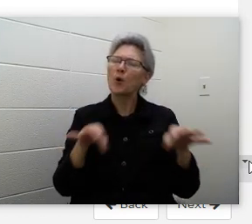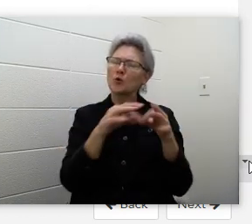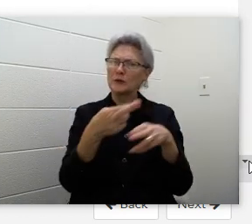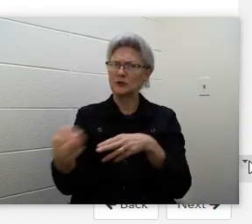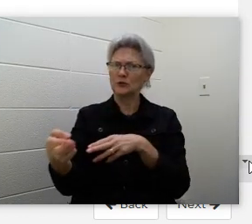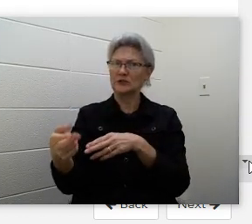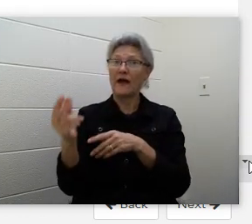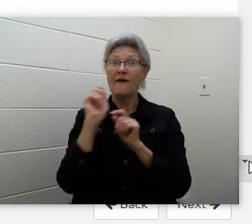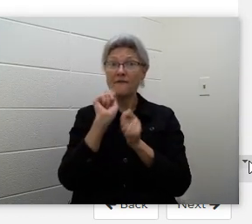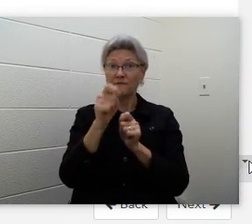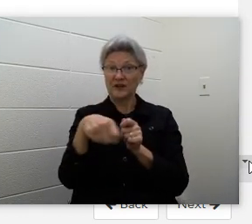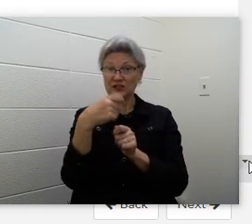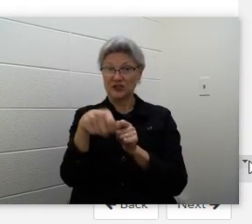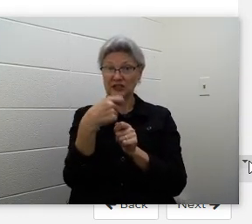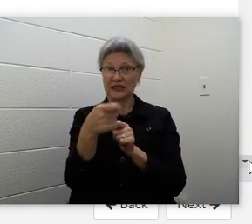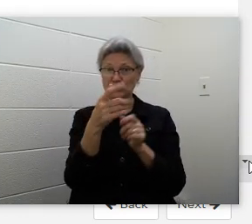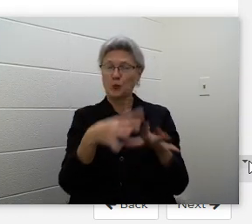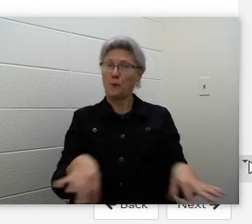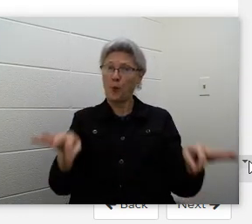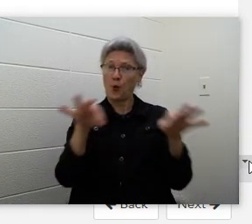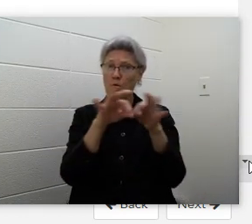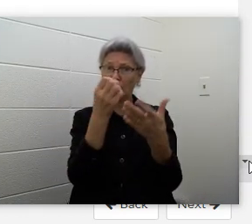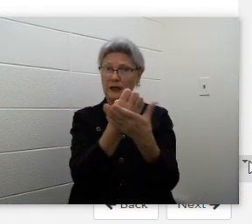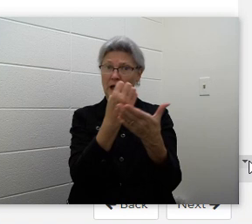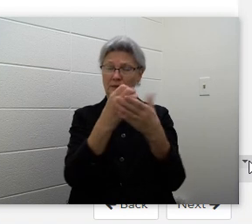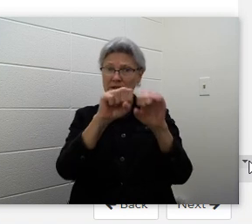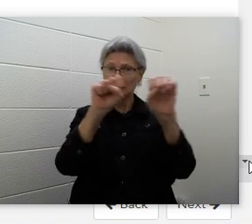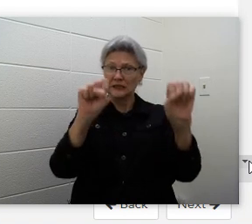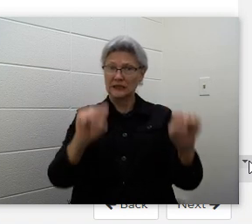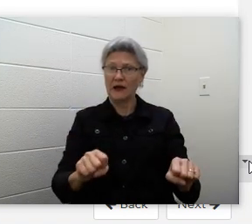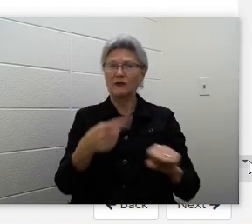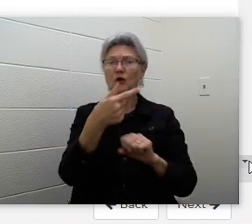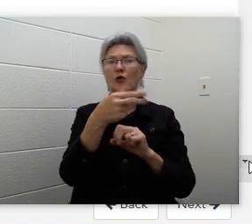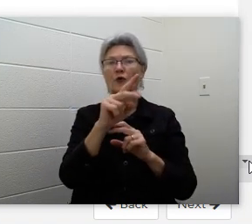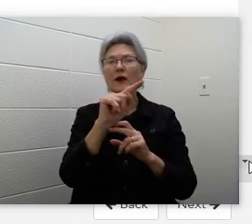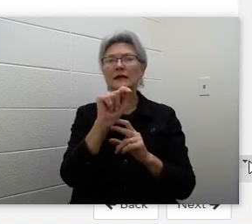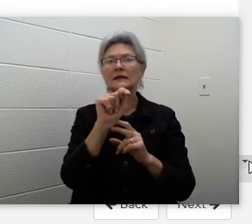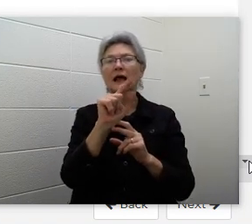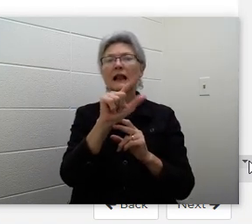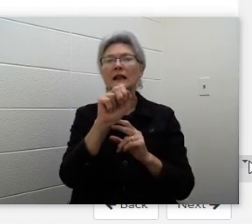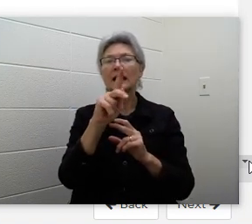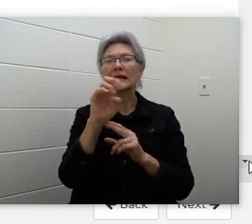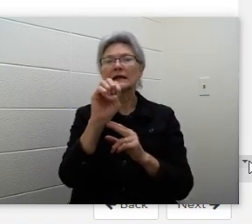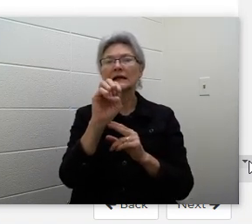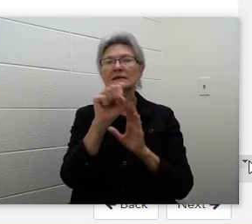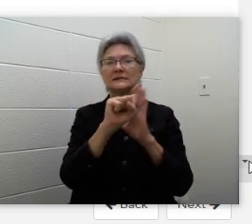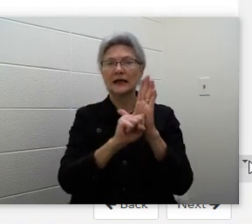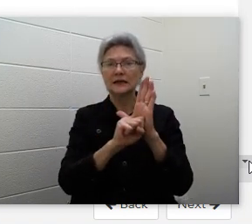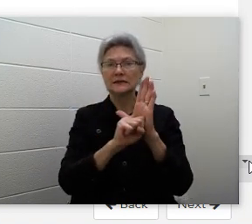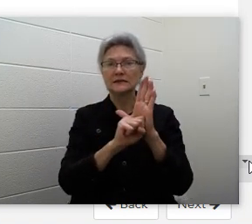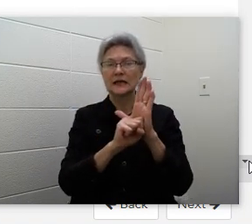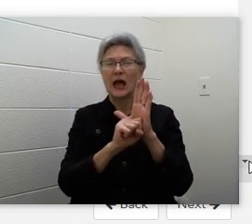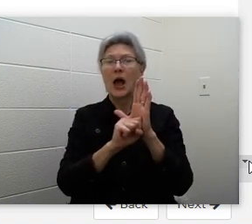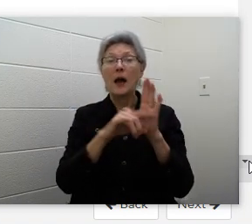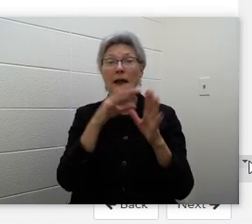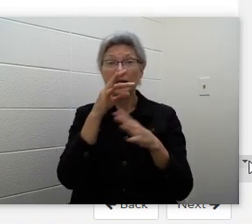a role in the economies of the Great Lakes states. American Indians fished the waters of Lake Huron and Lake